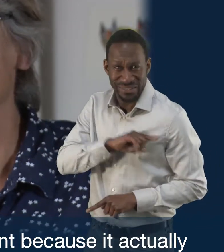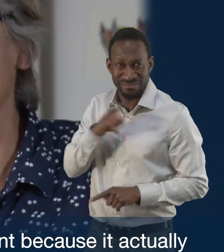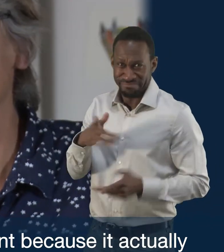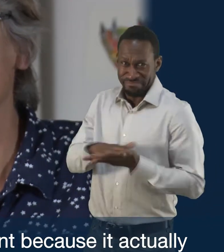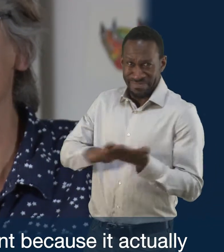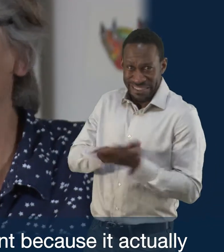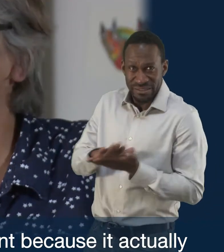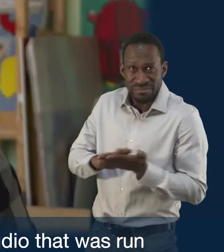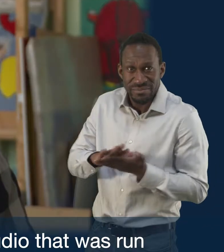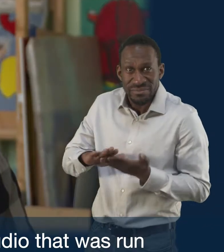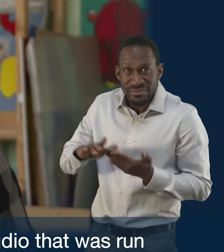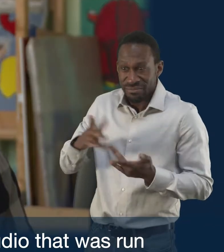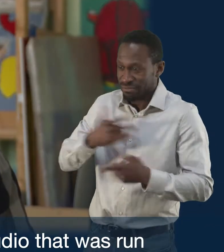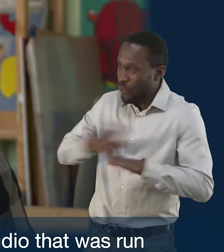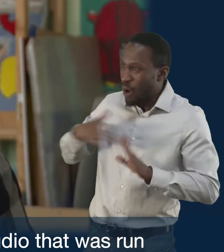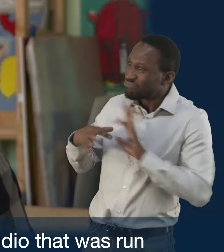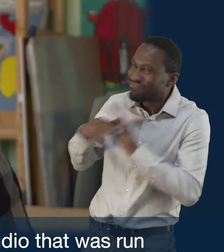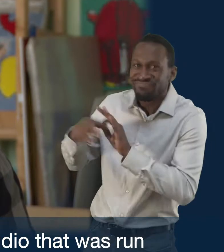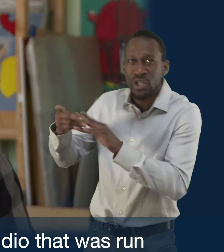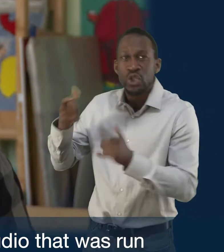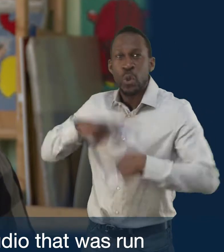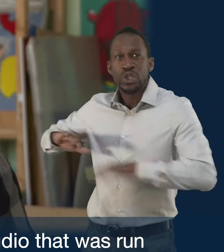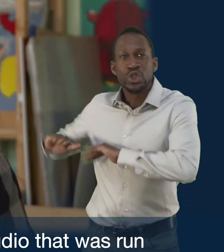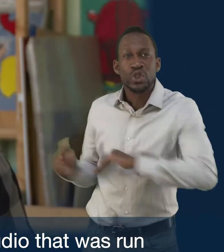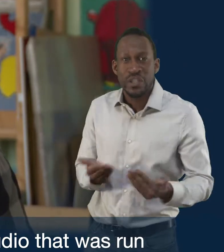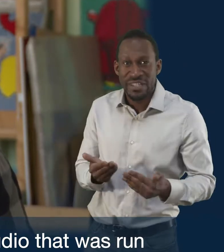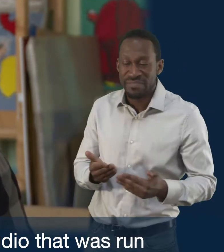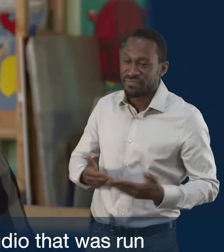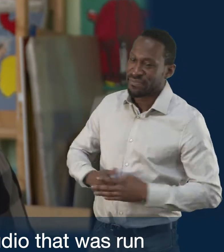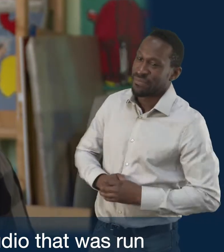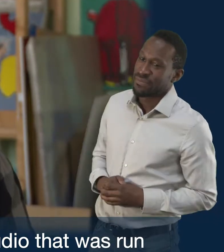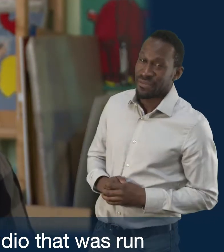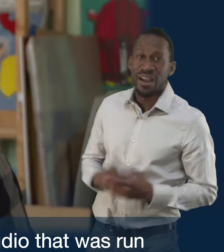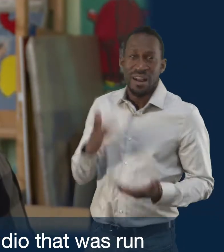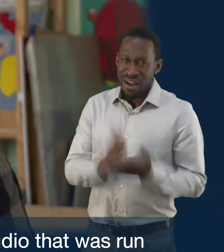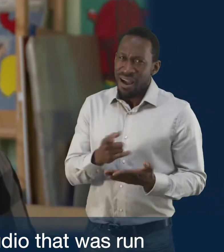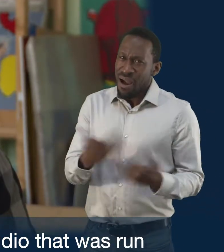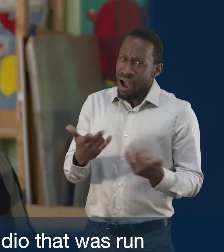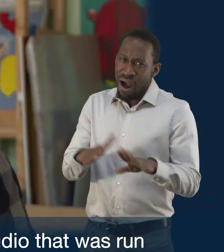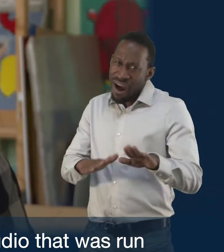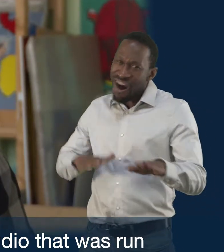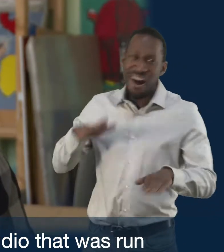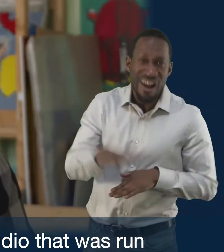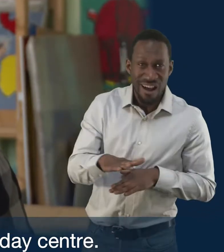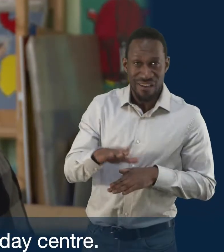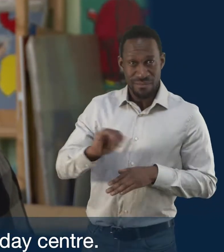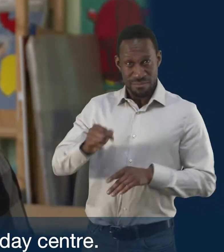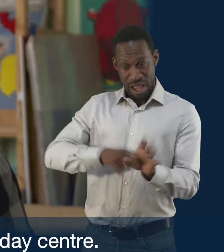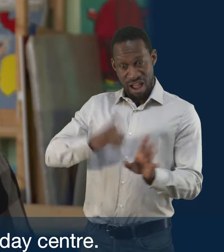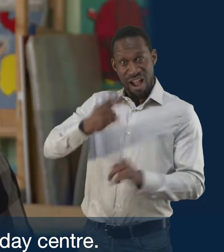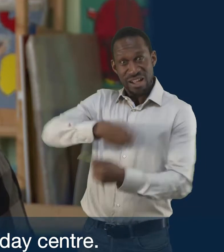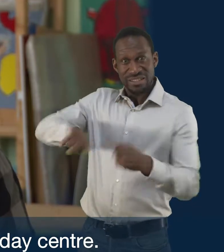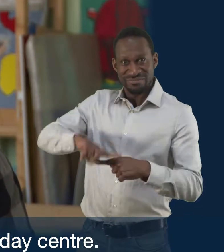of social services. That's a big milestone, a studio that was run by the artists, that was their studio, a